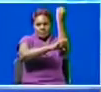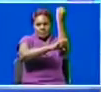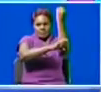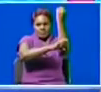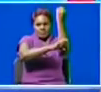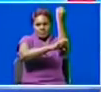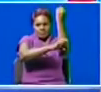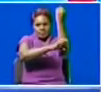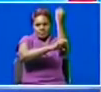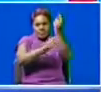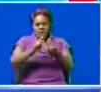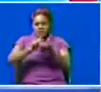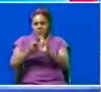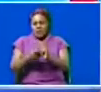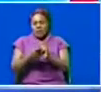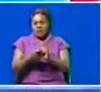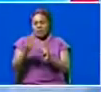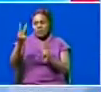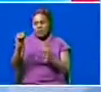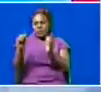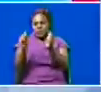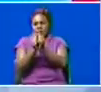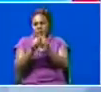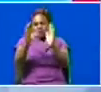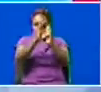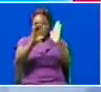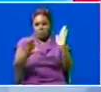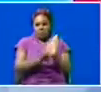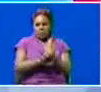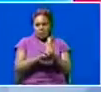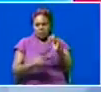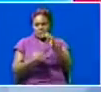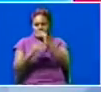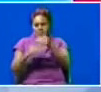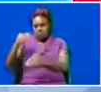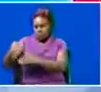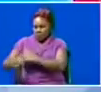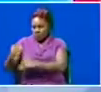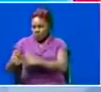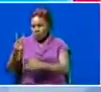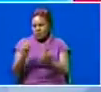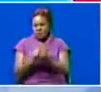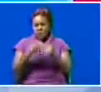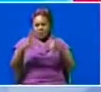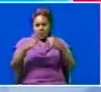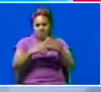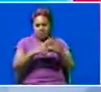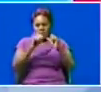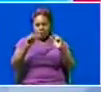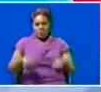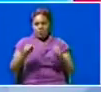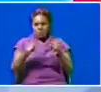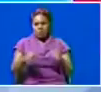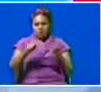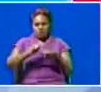The clamor for change of the 2010 constitution, delimitation of boundaries and the 2019 census could all